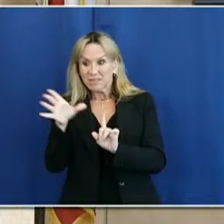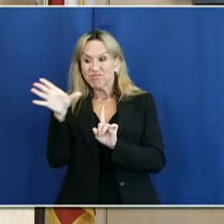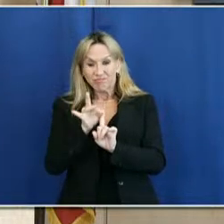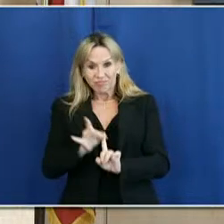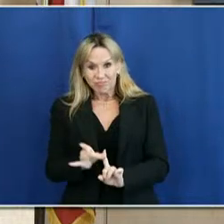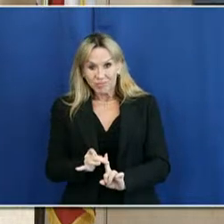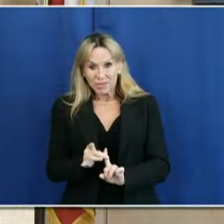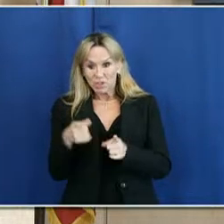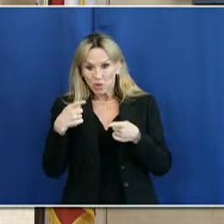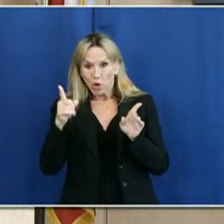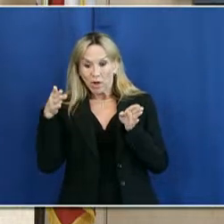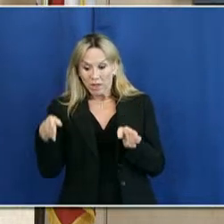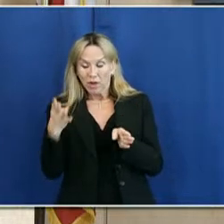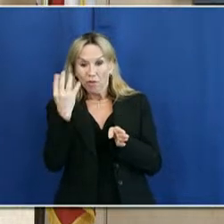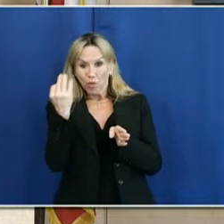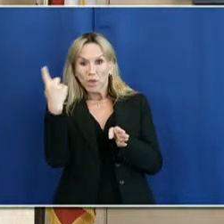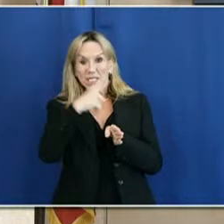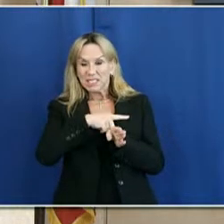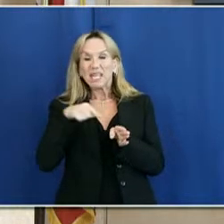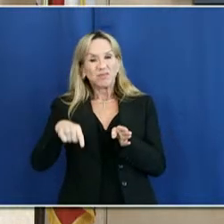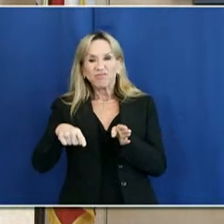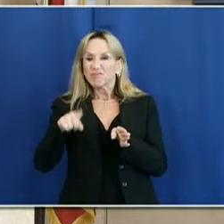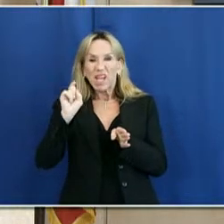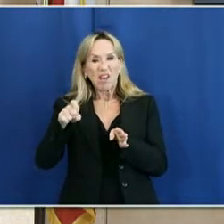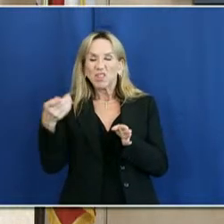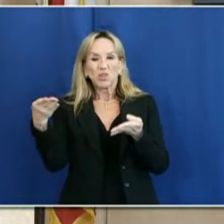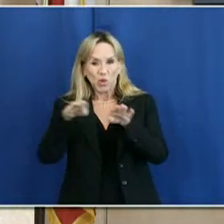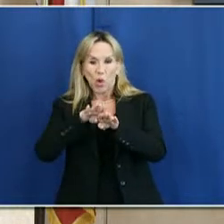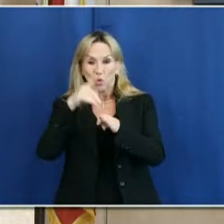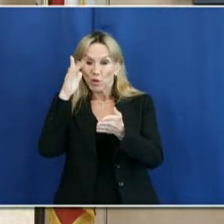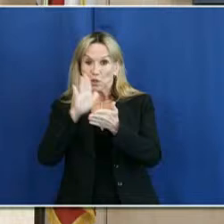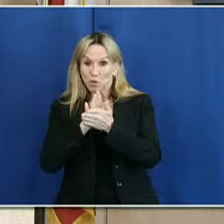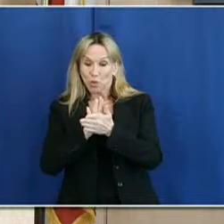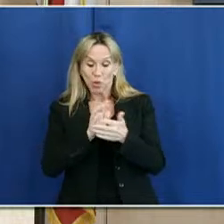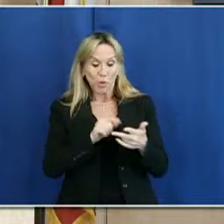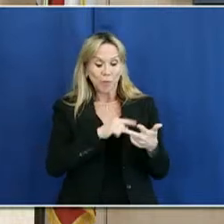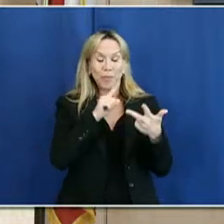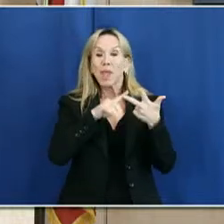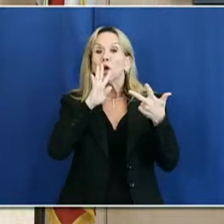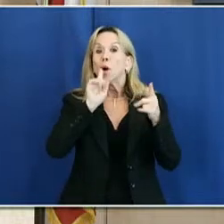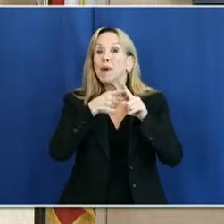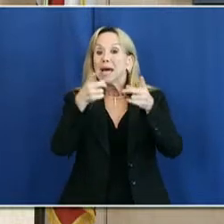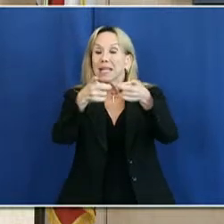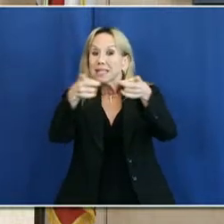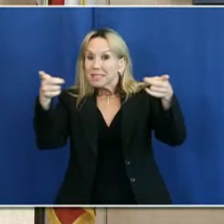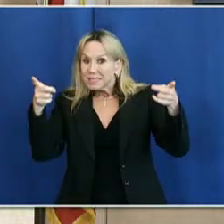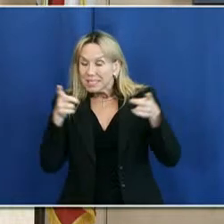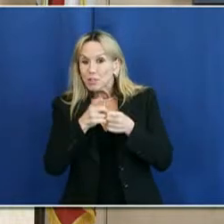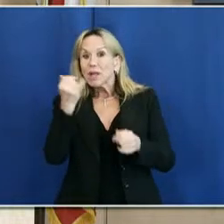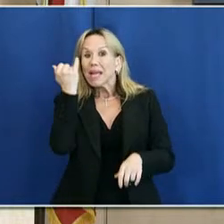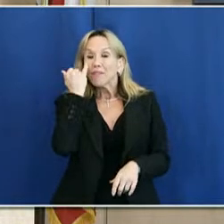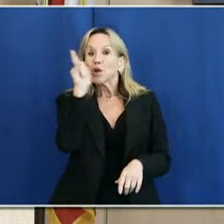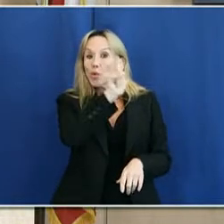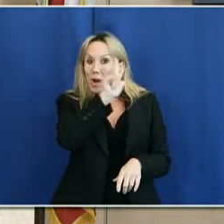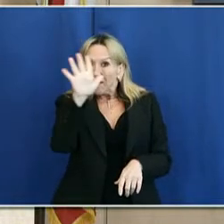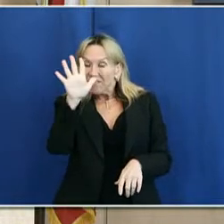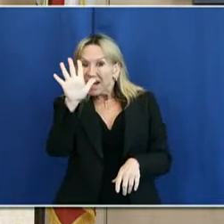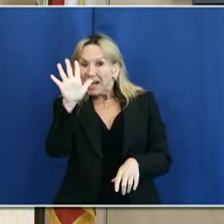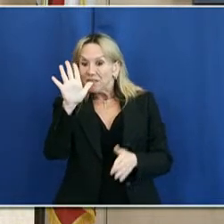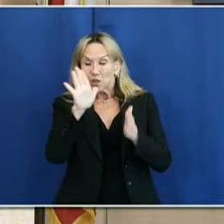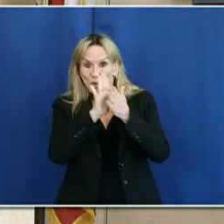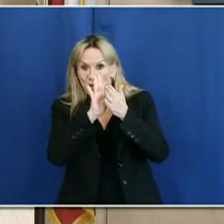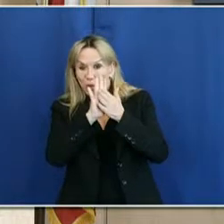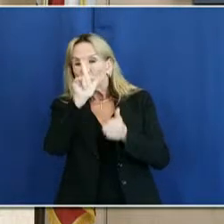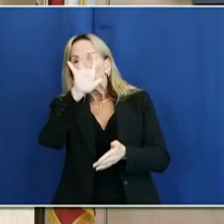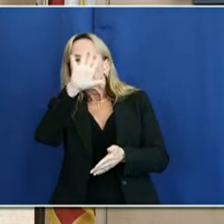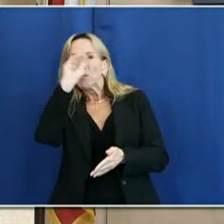14 days. And when you're talking about a district, 25% of the schools that fall into this category would warrant a closure